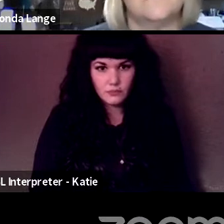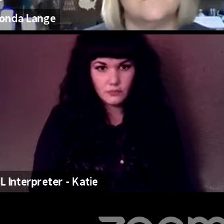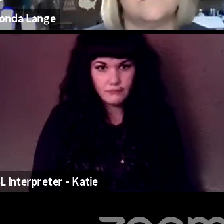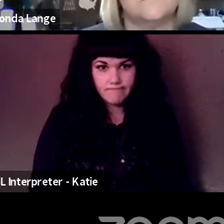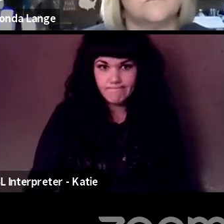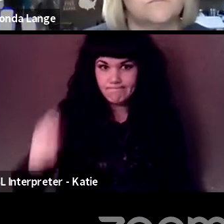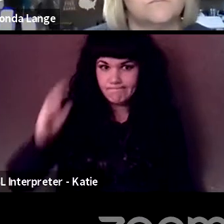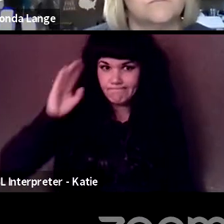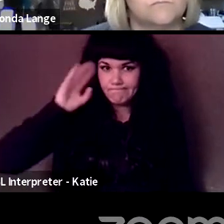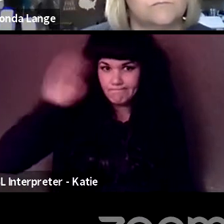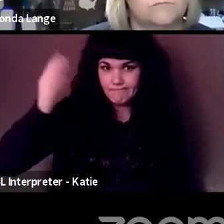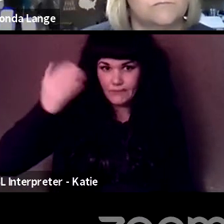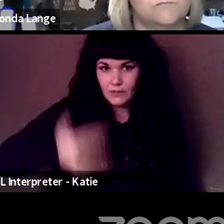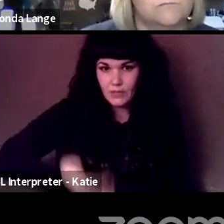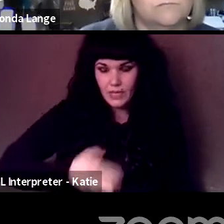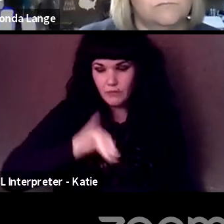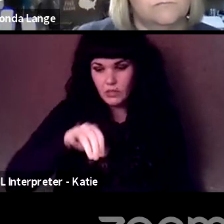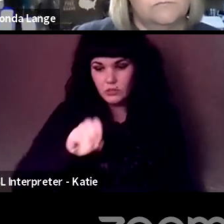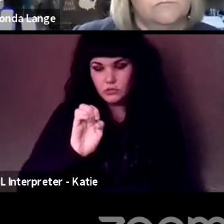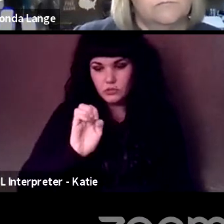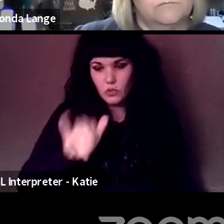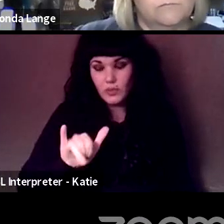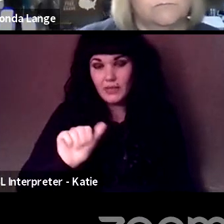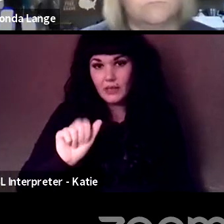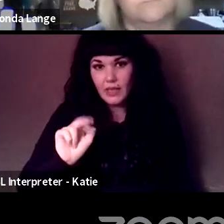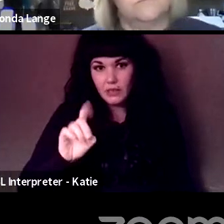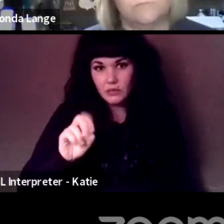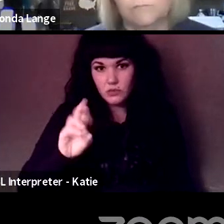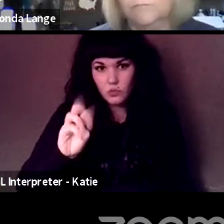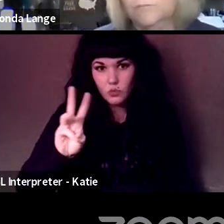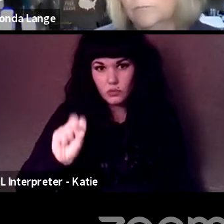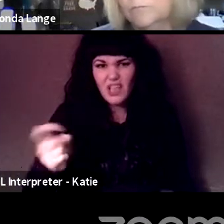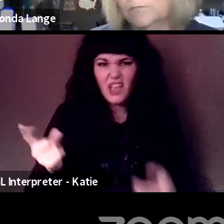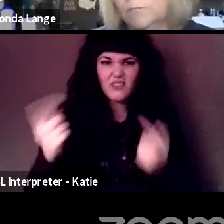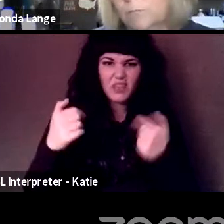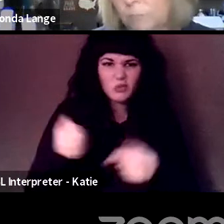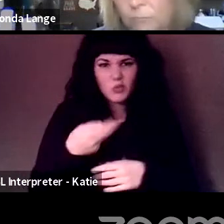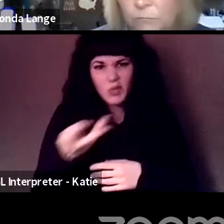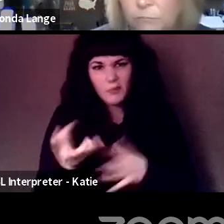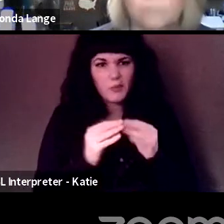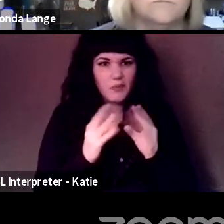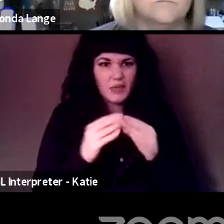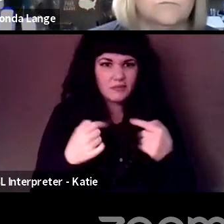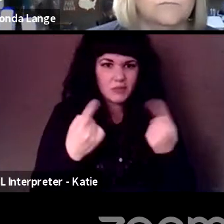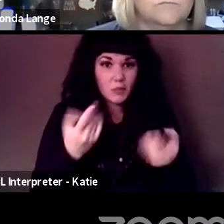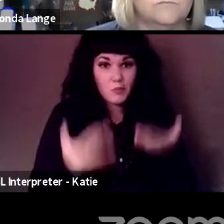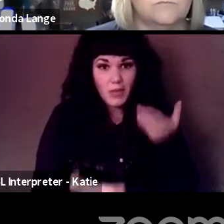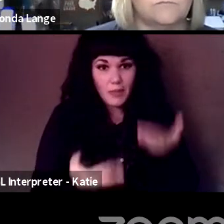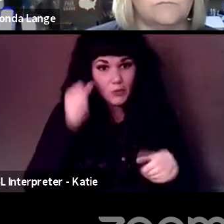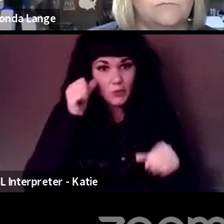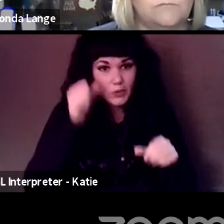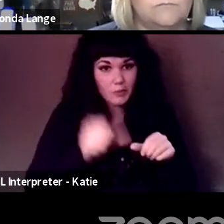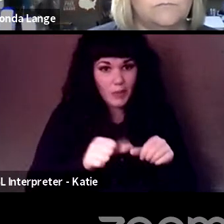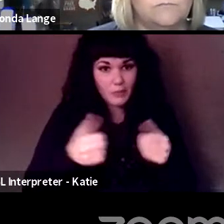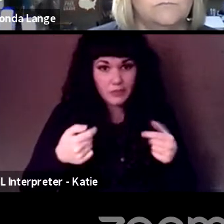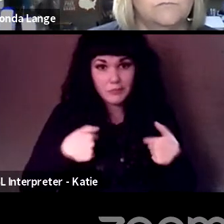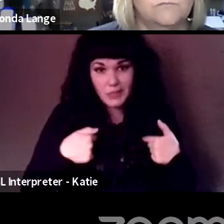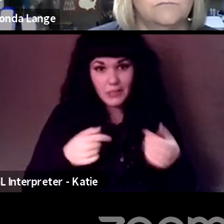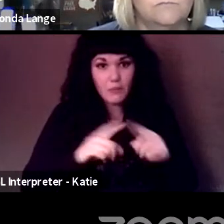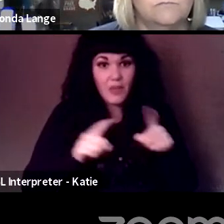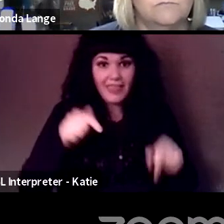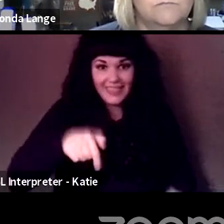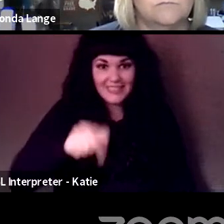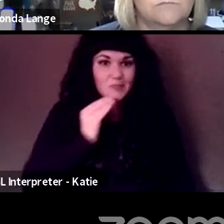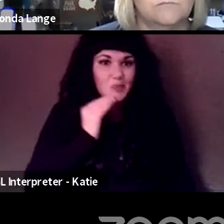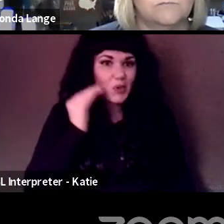Hello, my name is Joey Andrews. I've been at a couple of these meetings so far, so some of you guys might remember me, but this is my hometown, so I absolutely had to come to this one